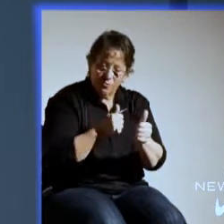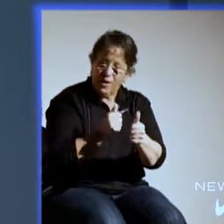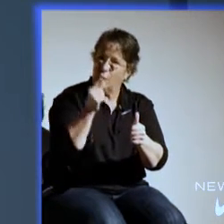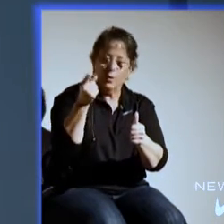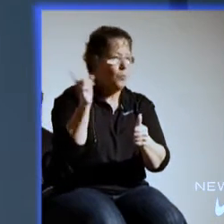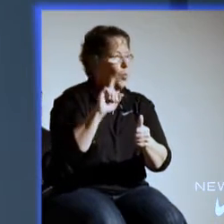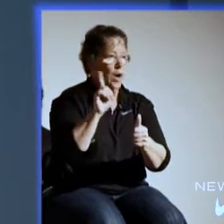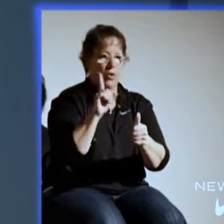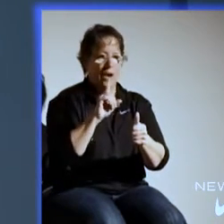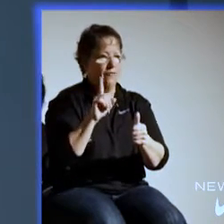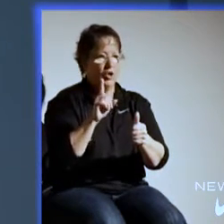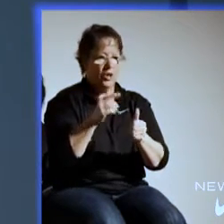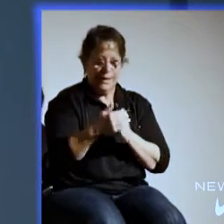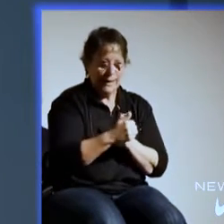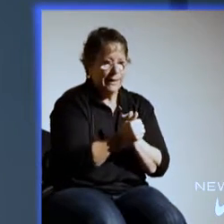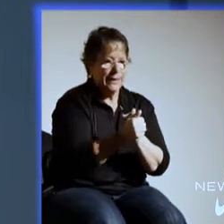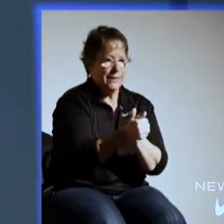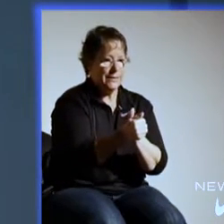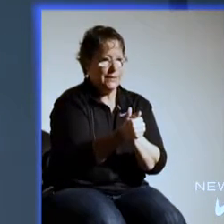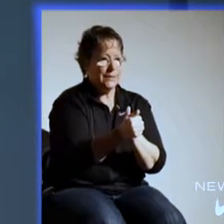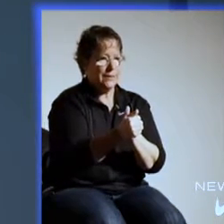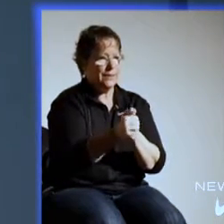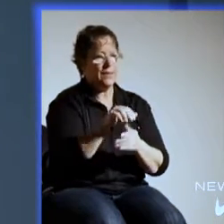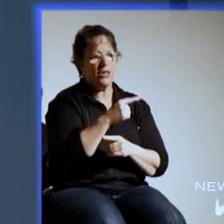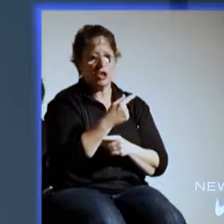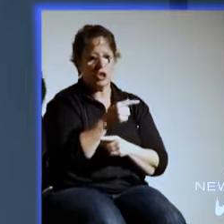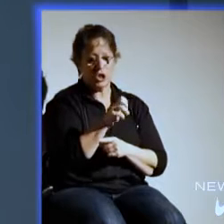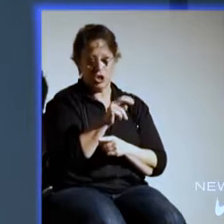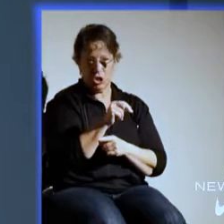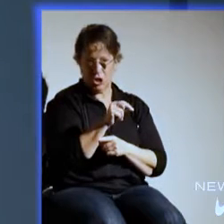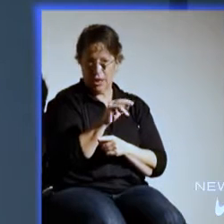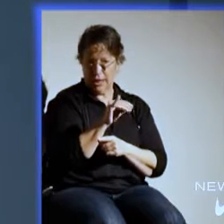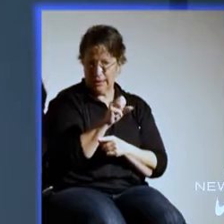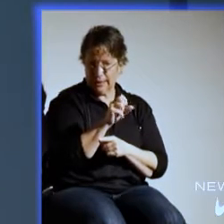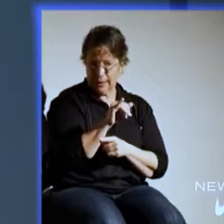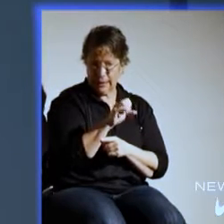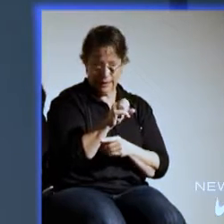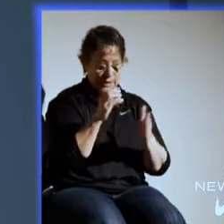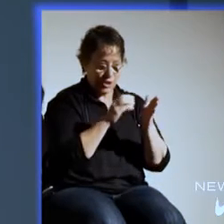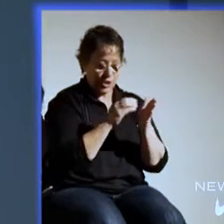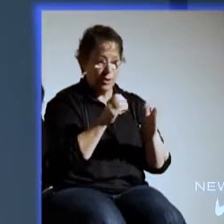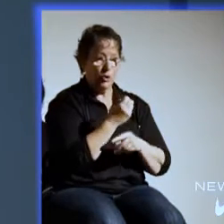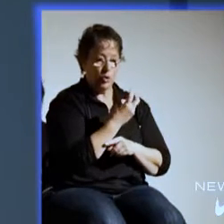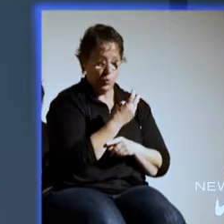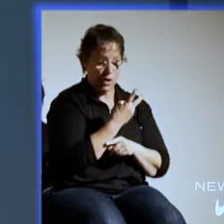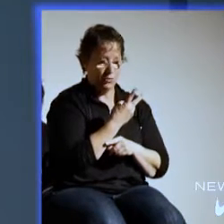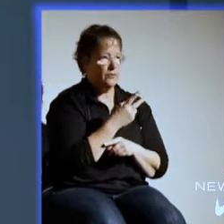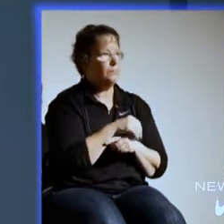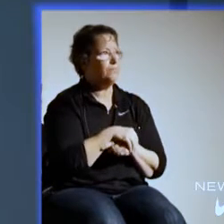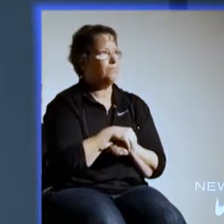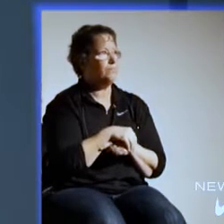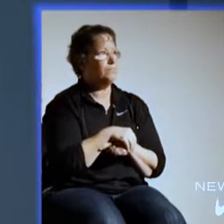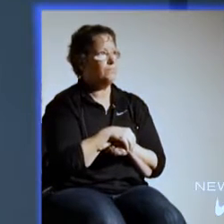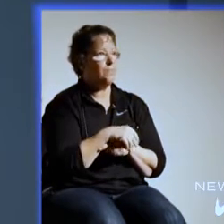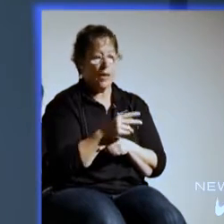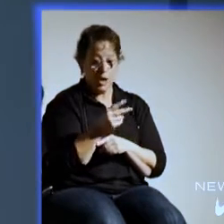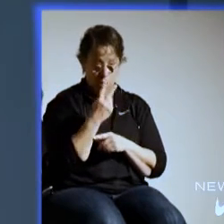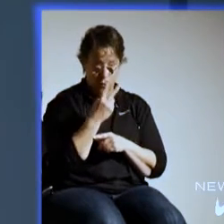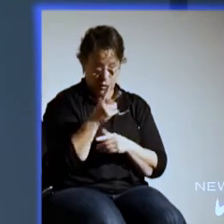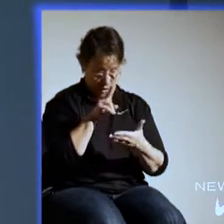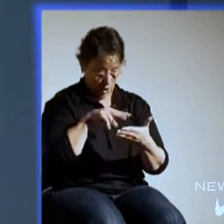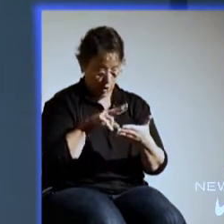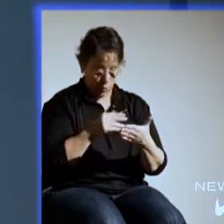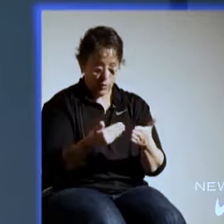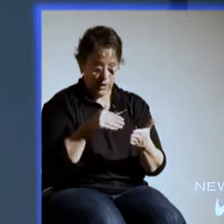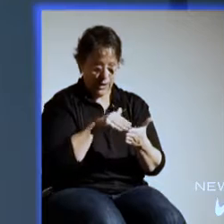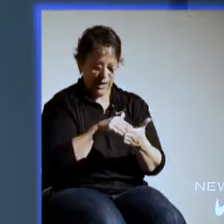Genesis chapter 12 as we see one of the most important promises that God ever made. Again, in the first book